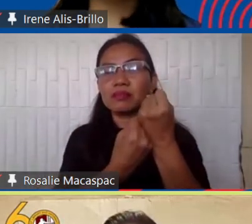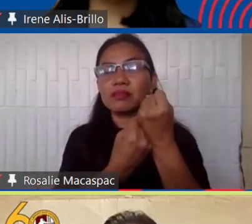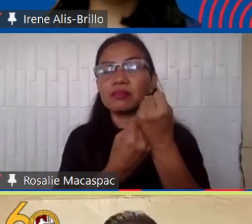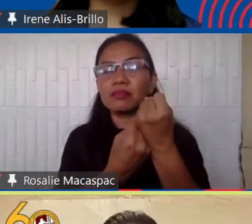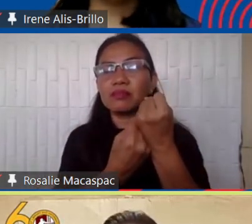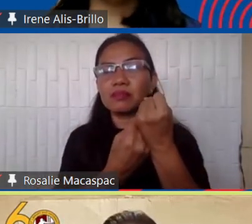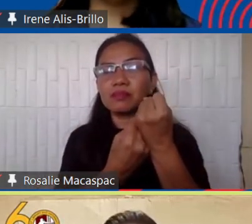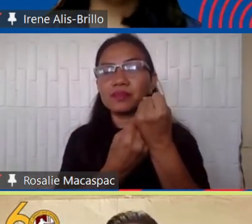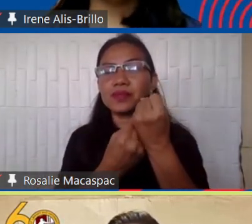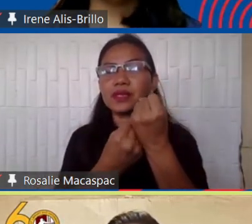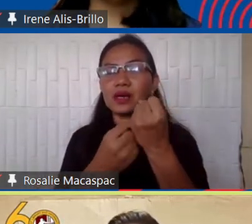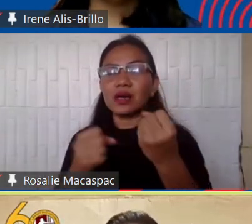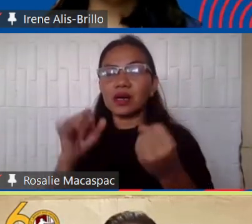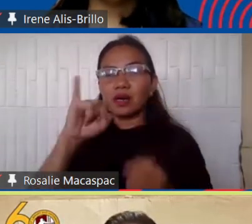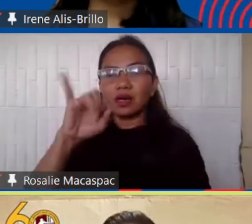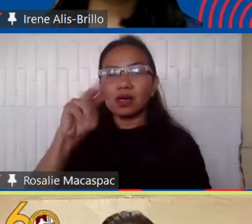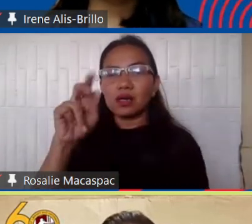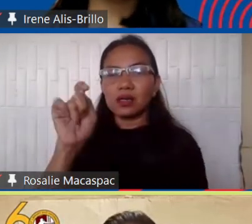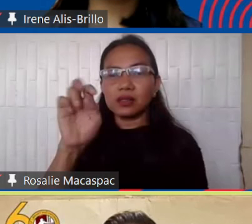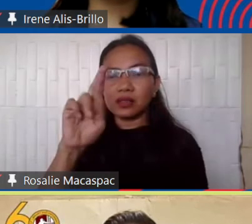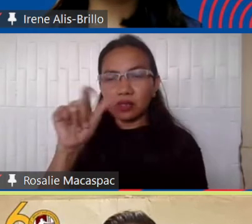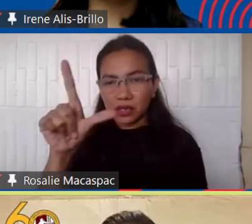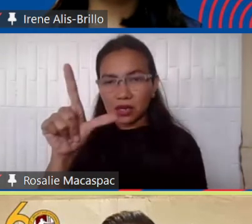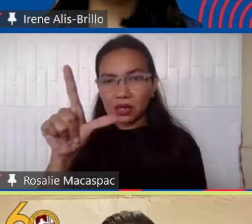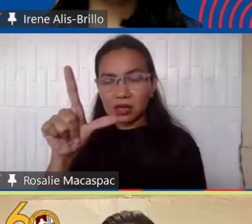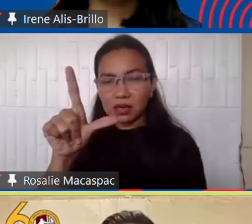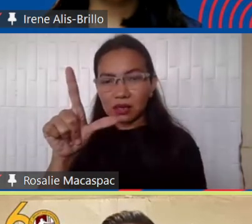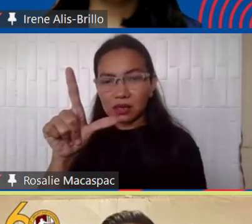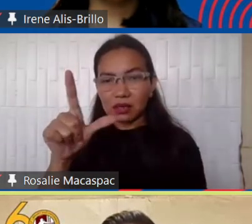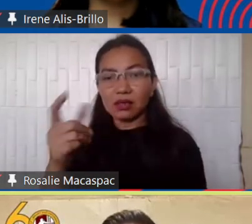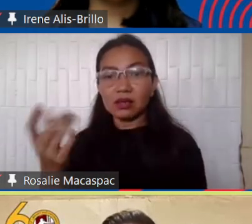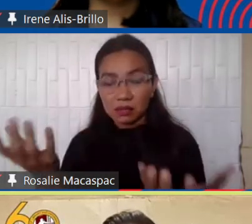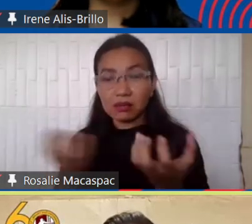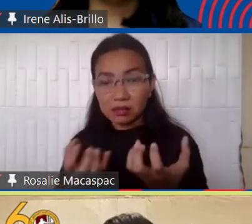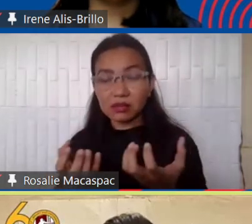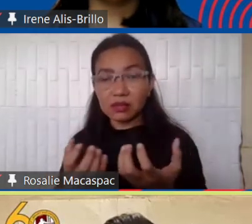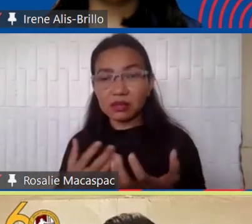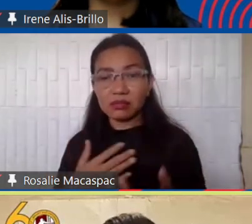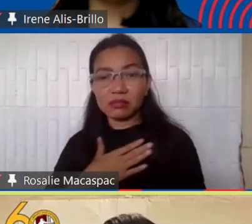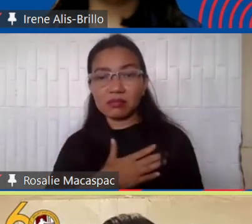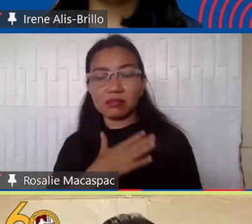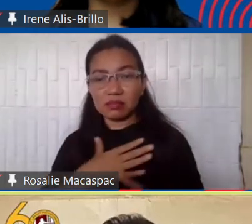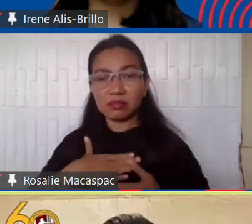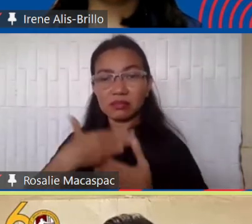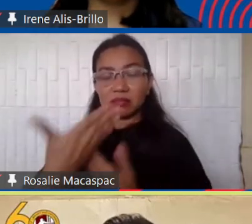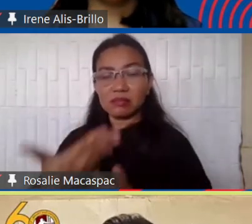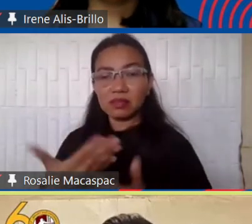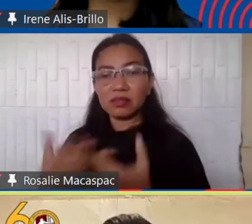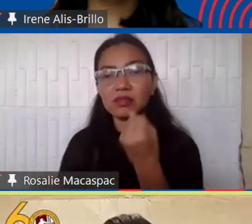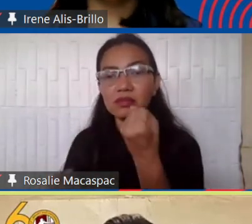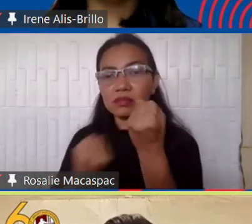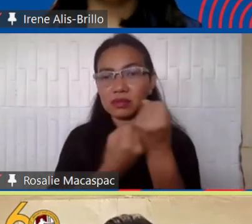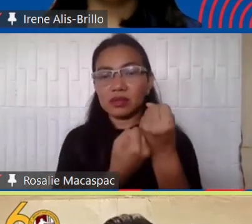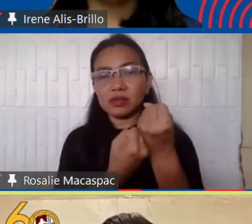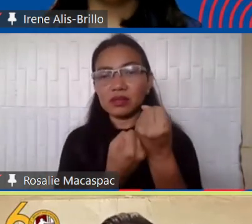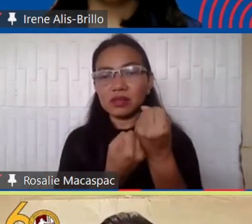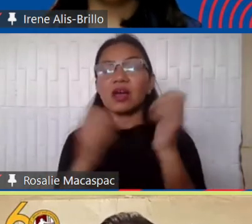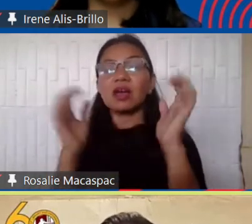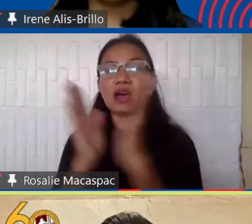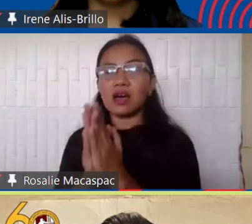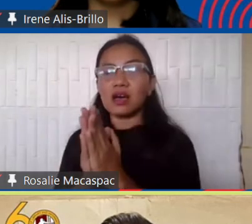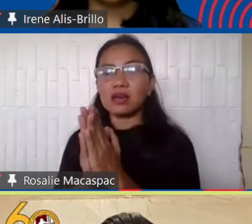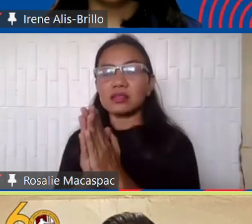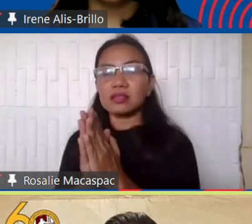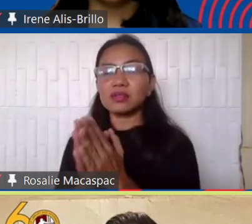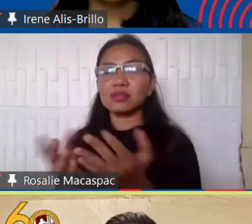internal growth of the staff. So if there's a member of your staff who is interested, then support them, diba? Ask them to